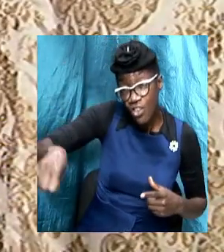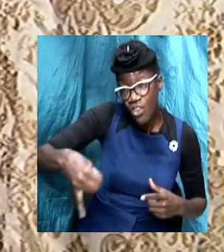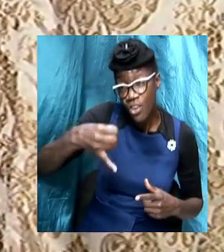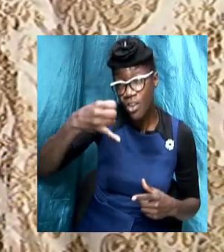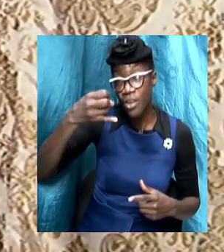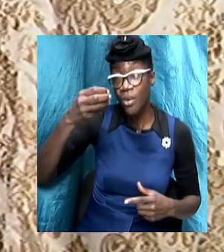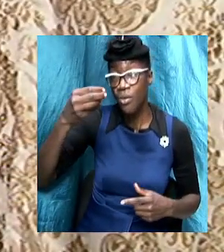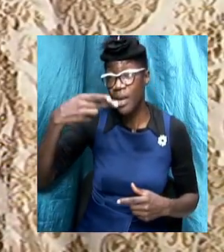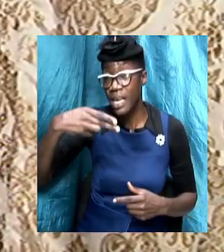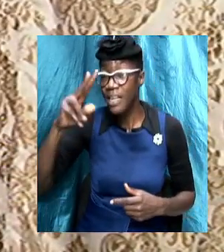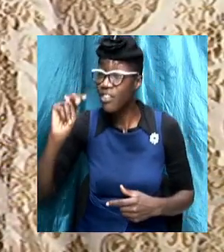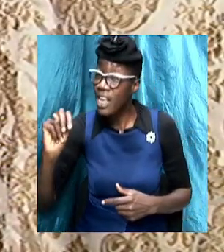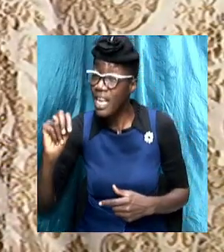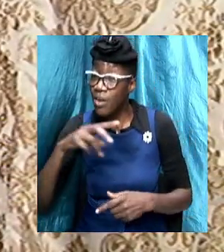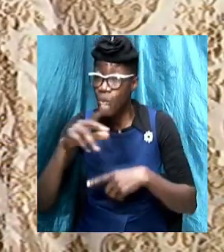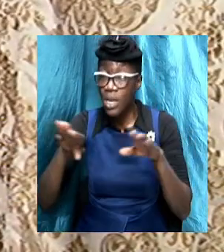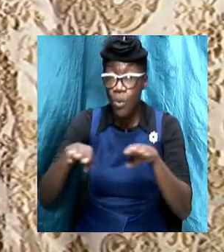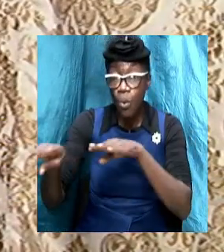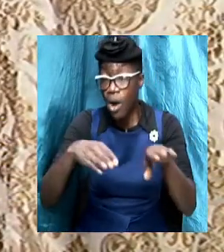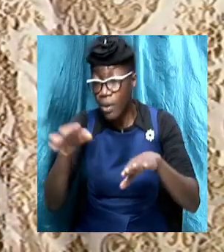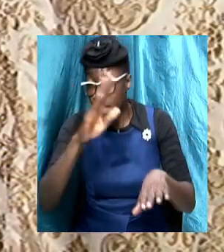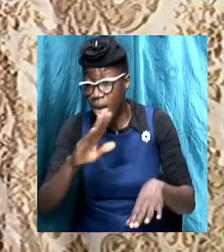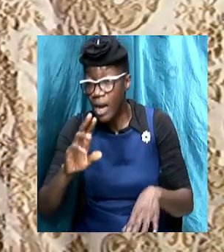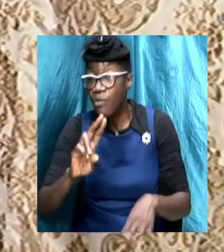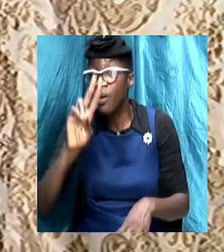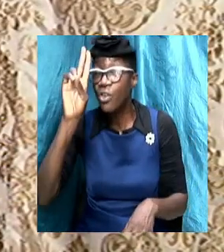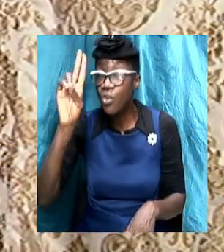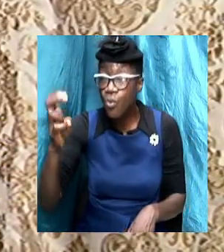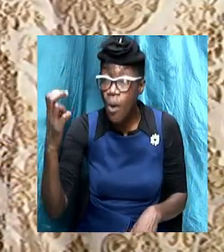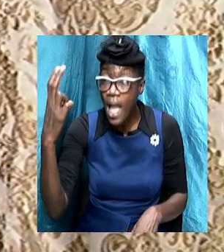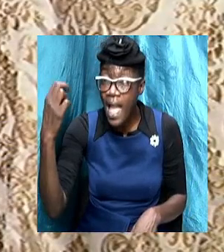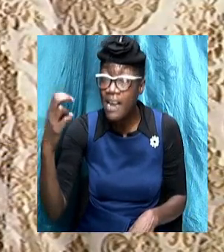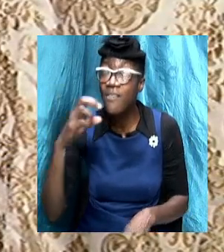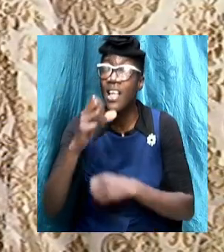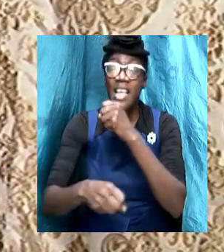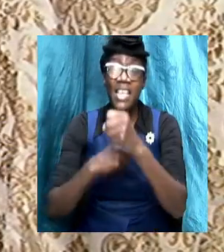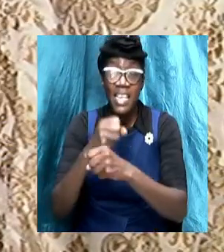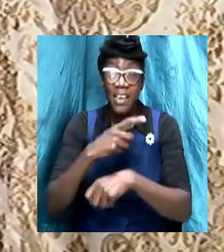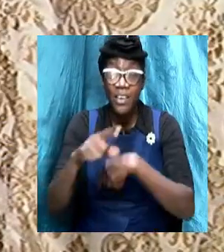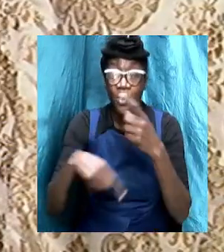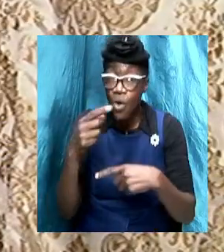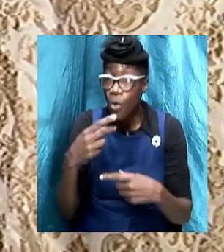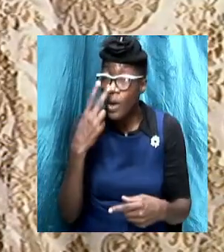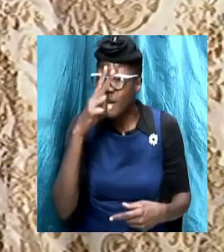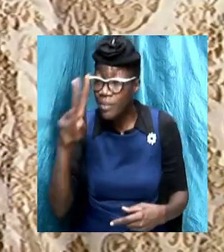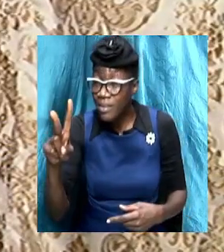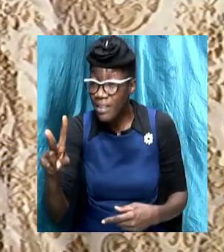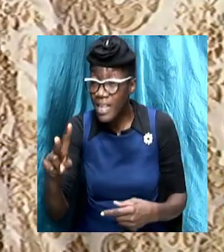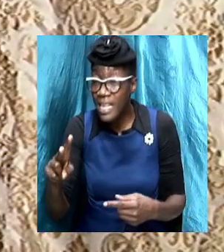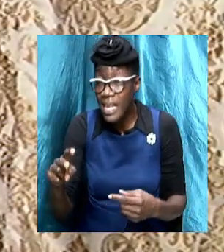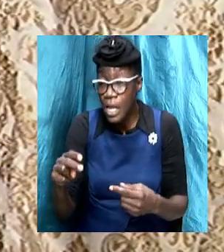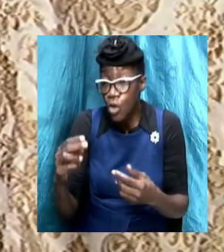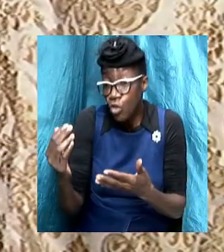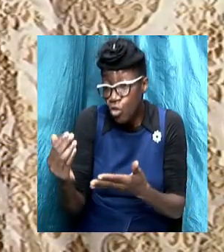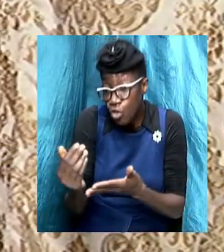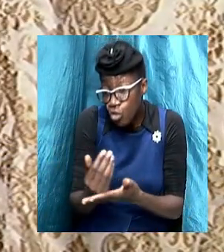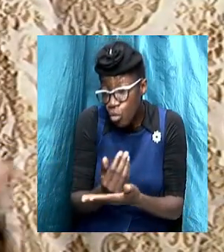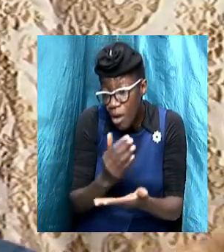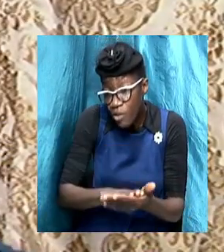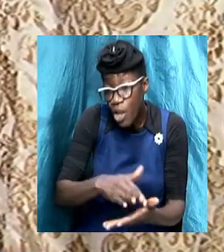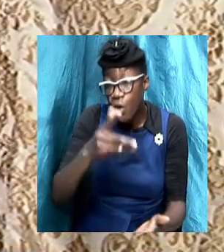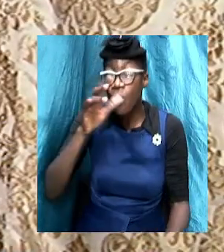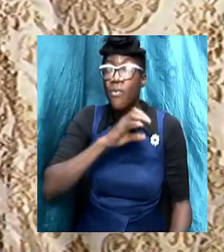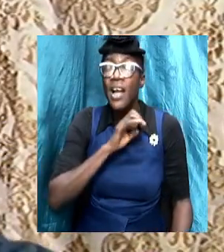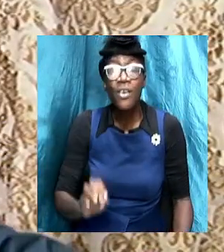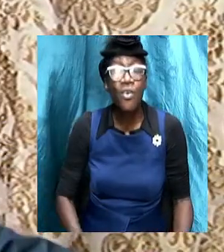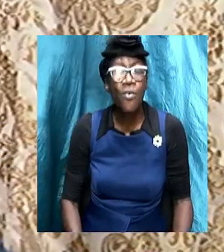3.5 years, when the Bible said he was in the spirit in chapter 1, when he saw a view of the glorified Christ, the Bible said he fell